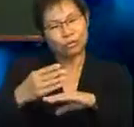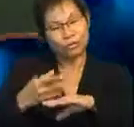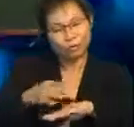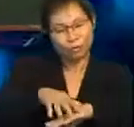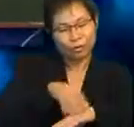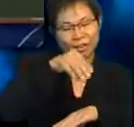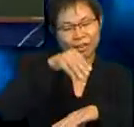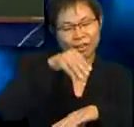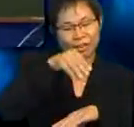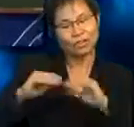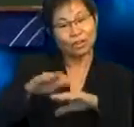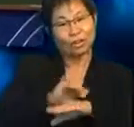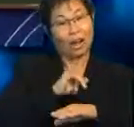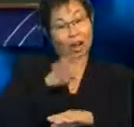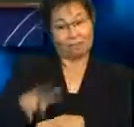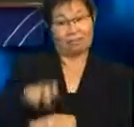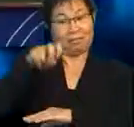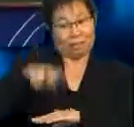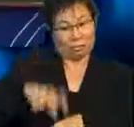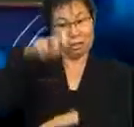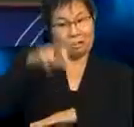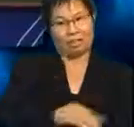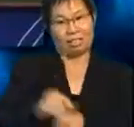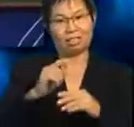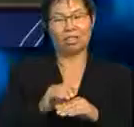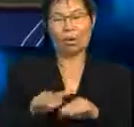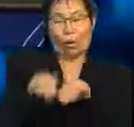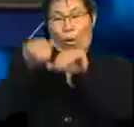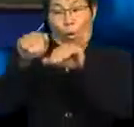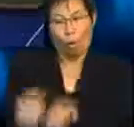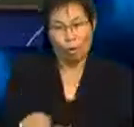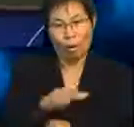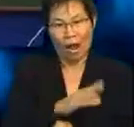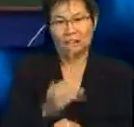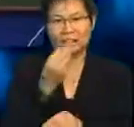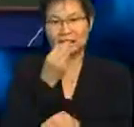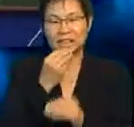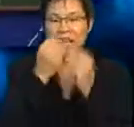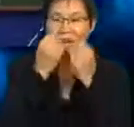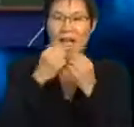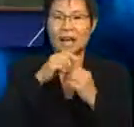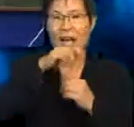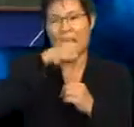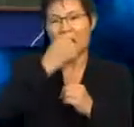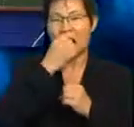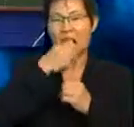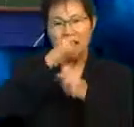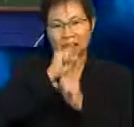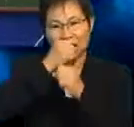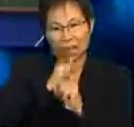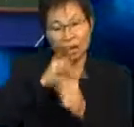soft fur. I can jump and hop. I eat